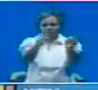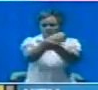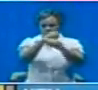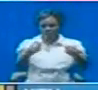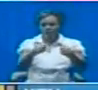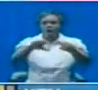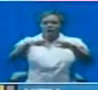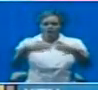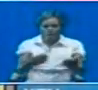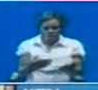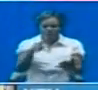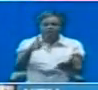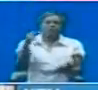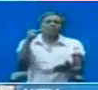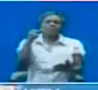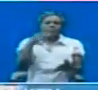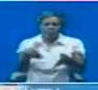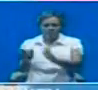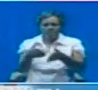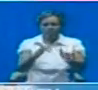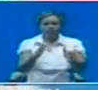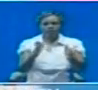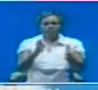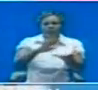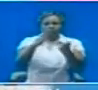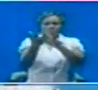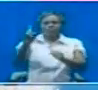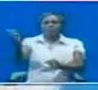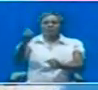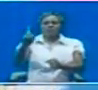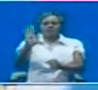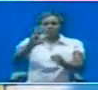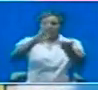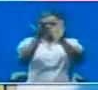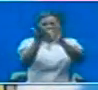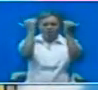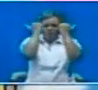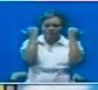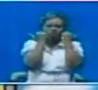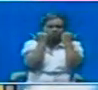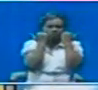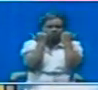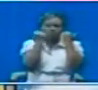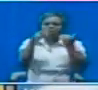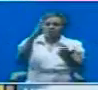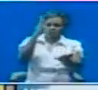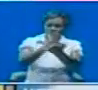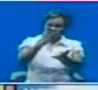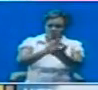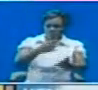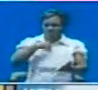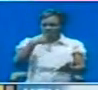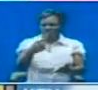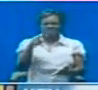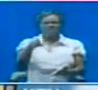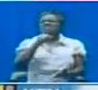or sets a precedent for the attendance of presidents before the court, be assured